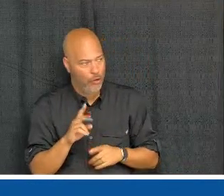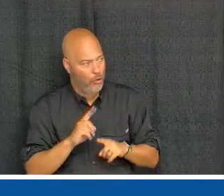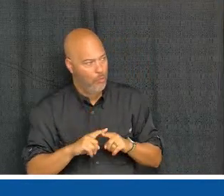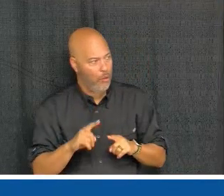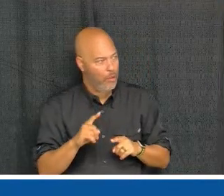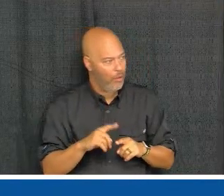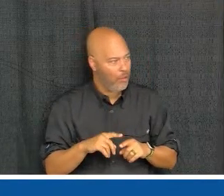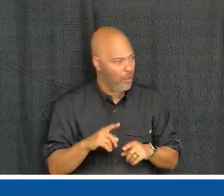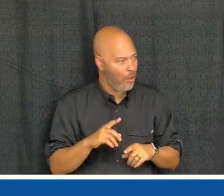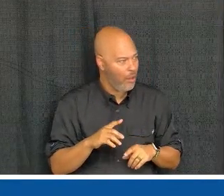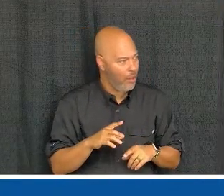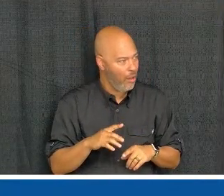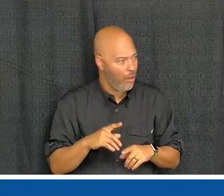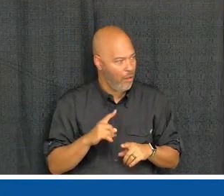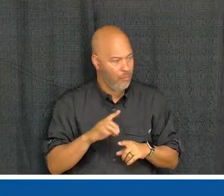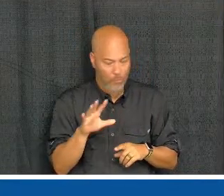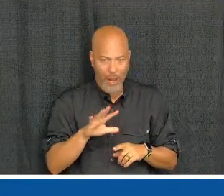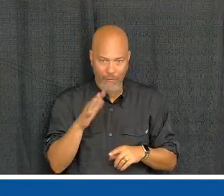decade ago.